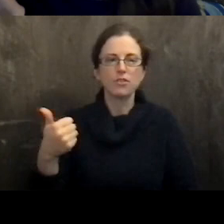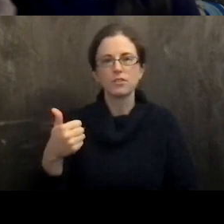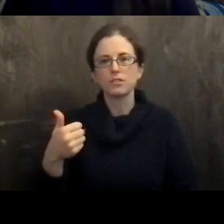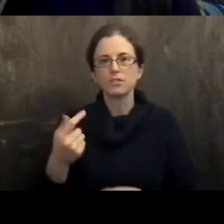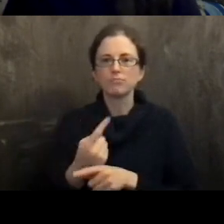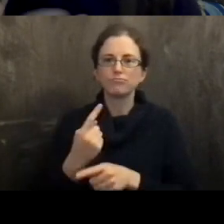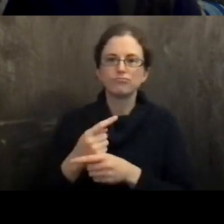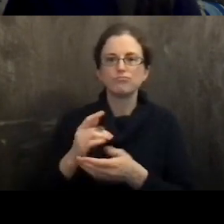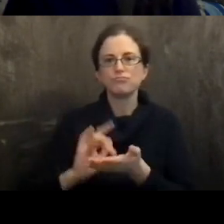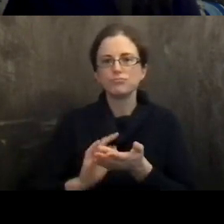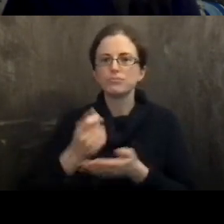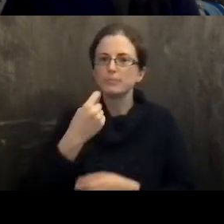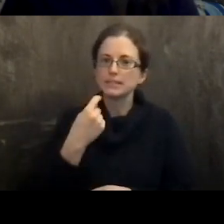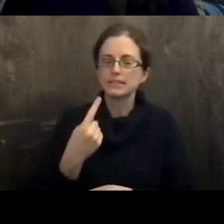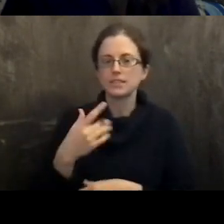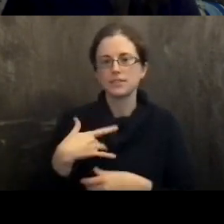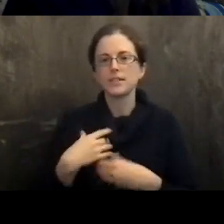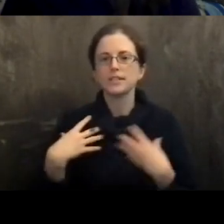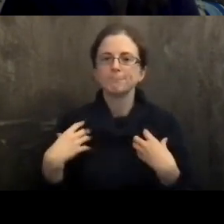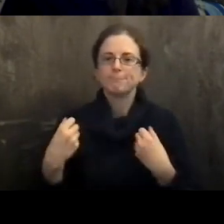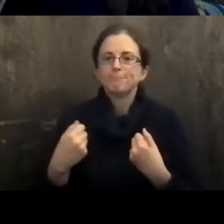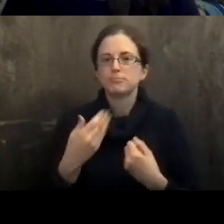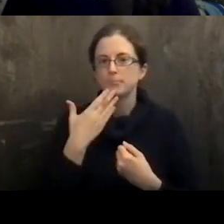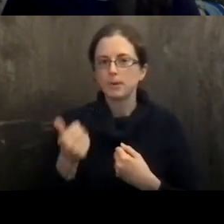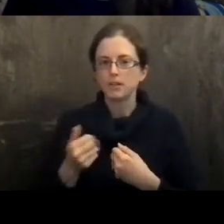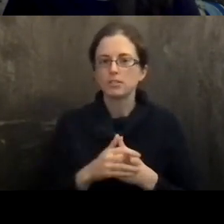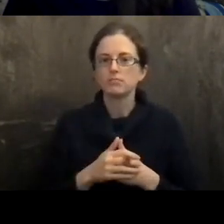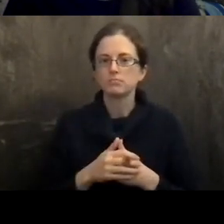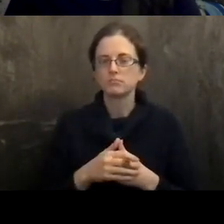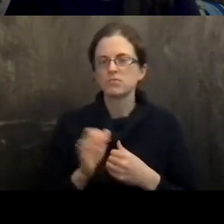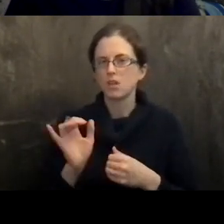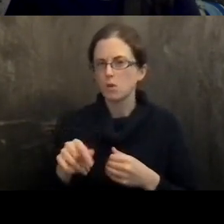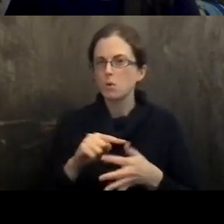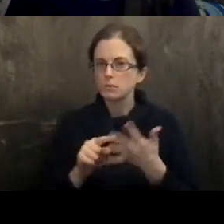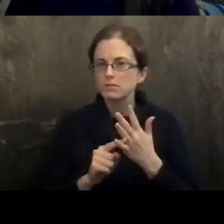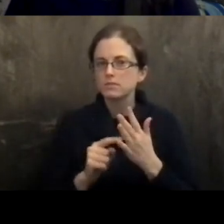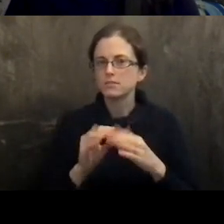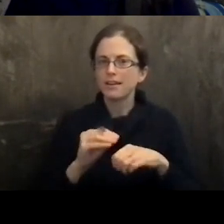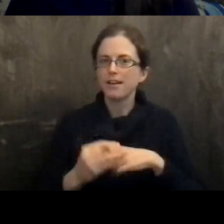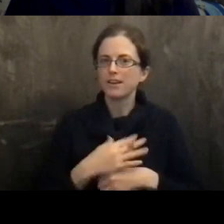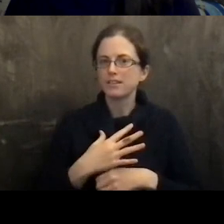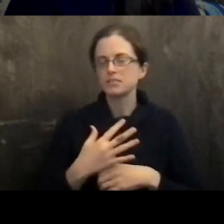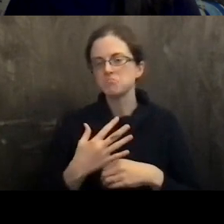These side effects are mild and they can happen with many other vaccines also.